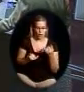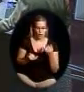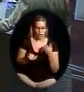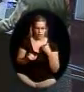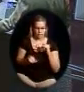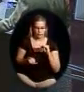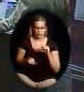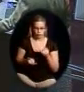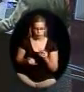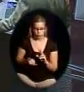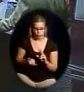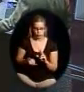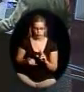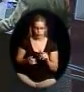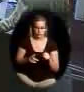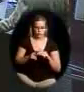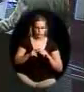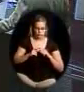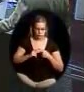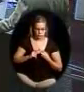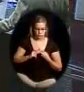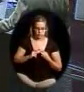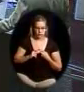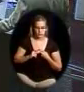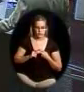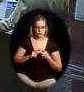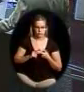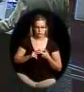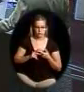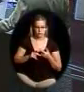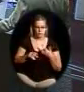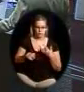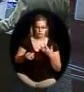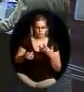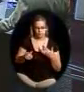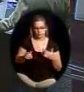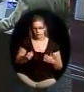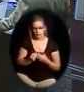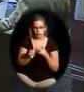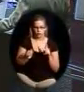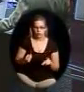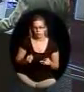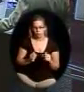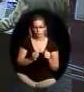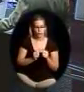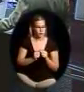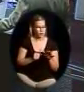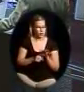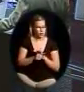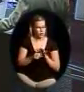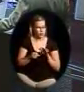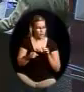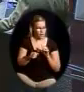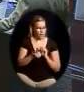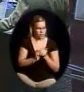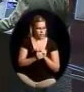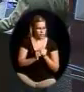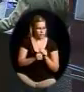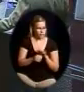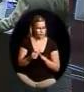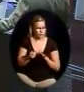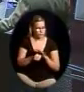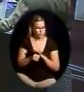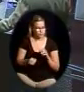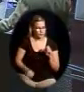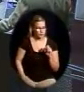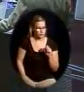Yes, and so they're starting into, and they're playing catch up and on their athletic fields. We actually, St. Thomas